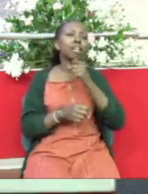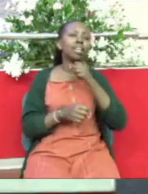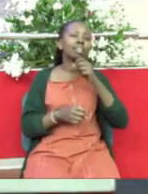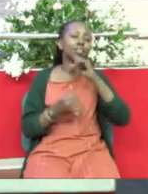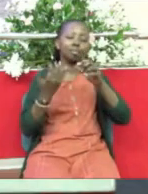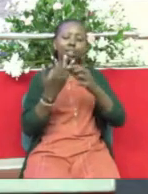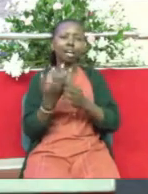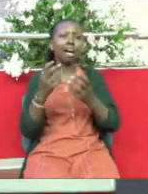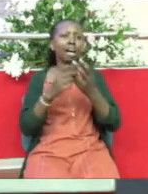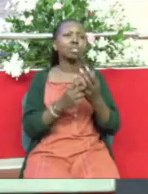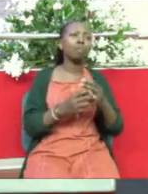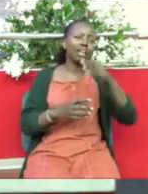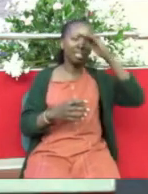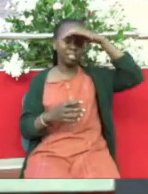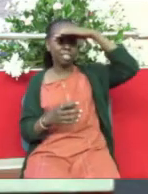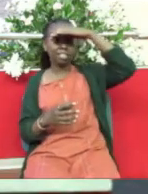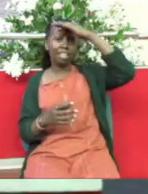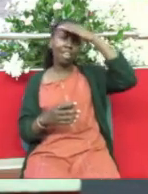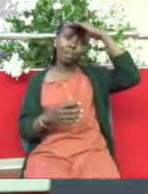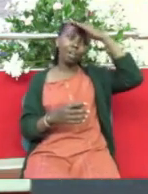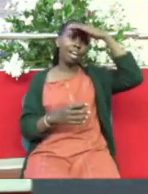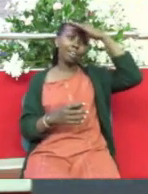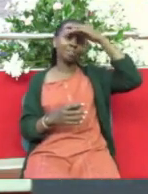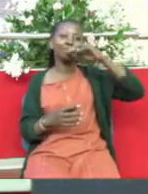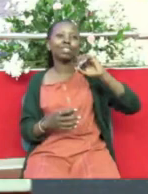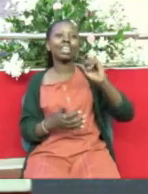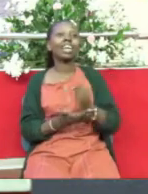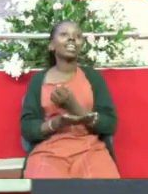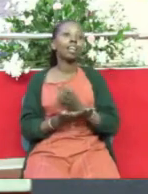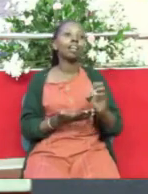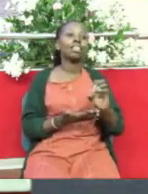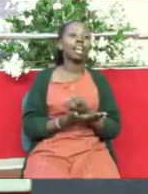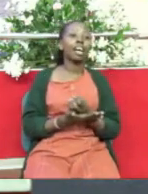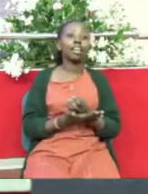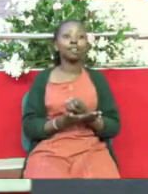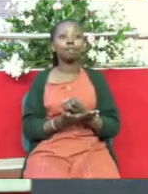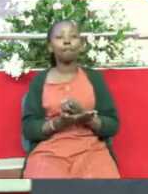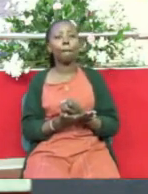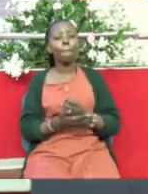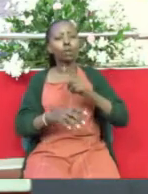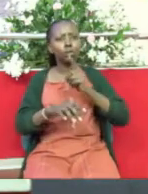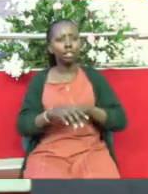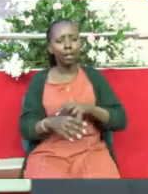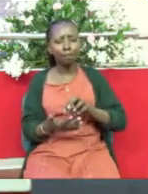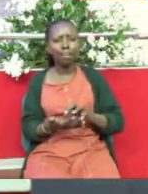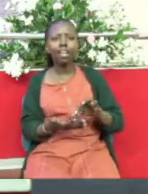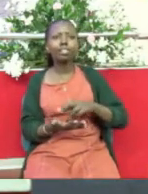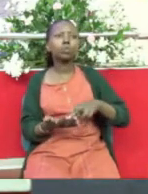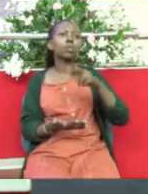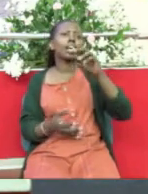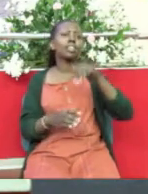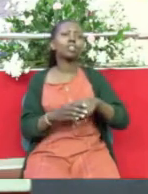bars drinking? Ni nani huyo anamfanya mume wangu awe kwenye. It's time to rise in violence. Ni wakati